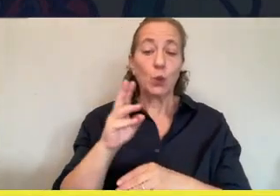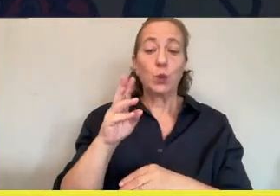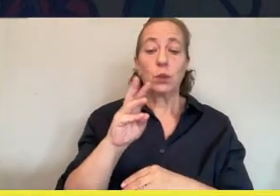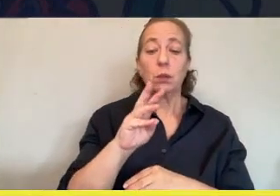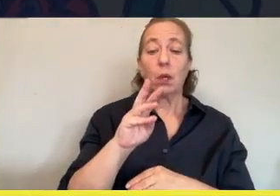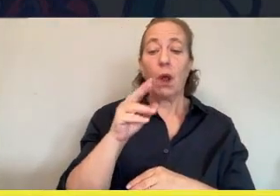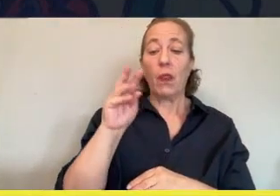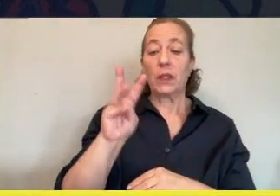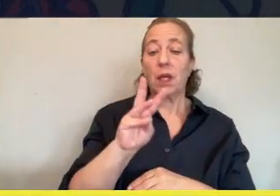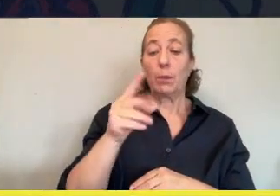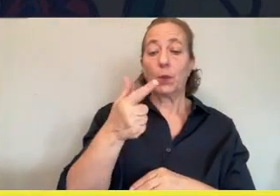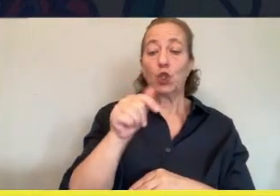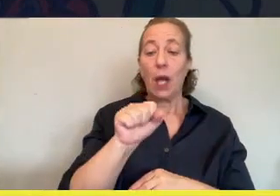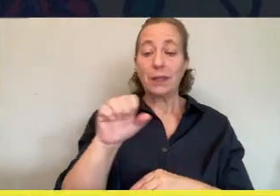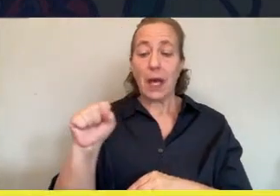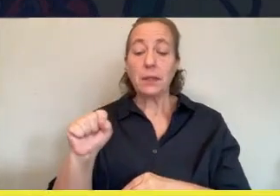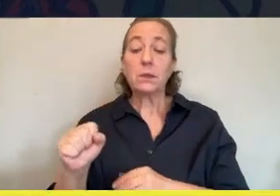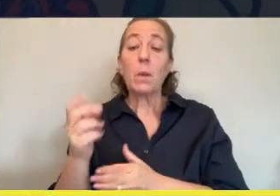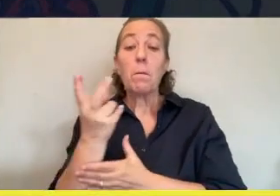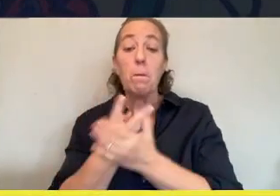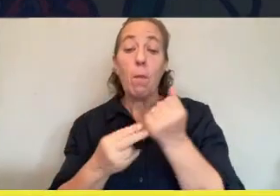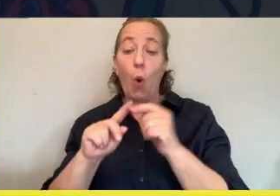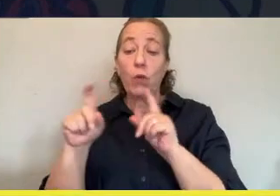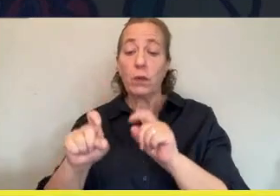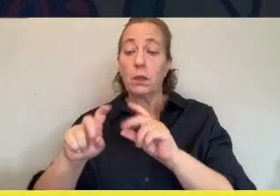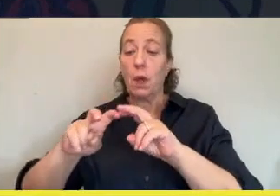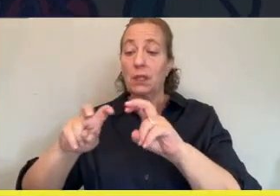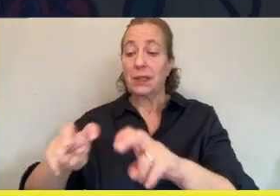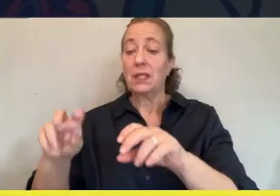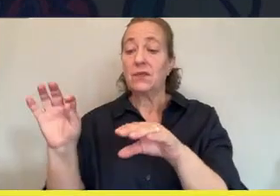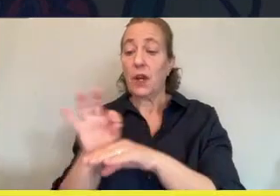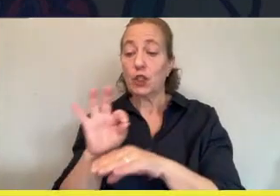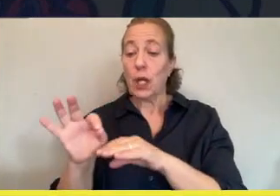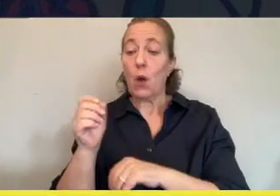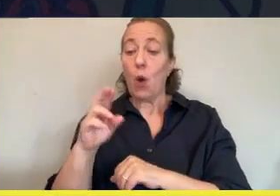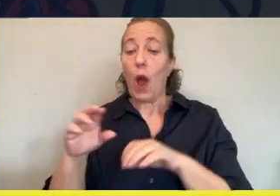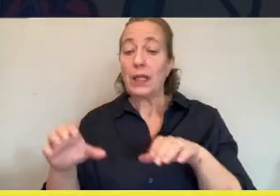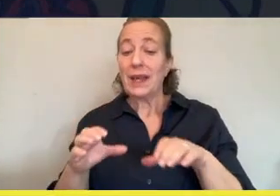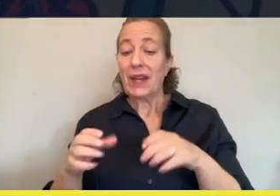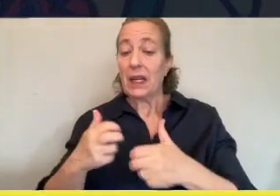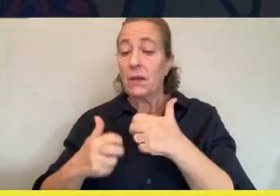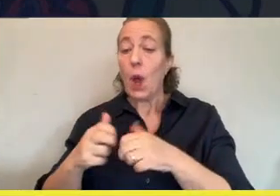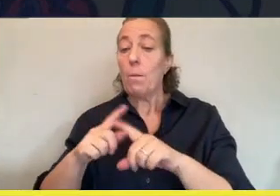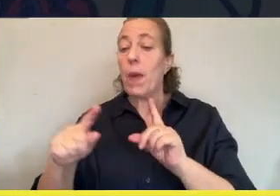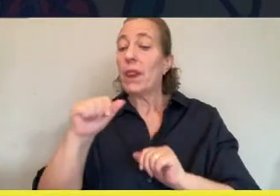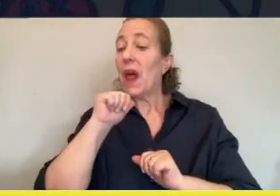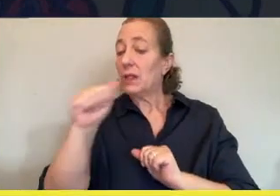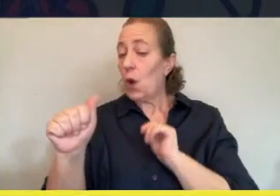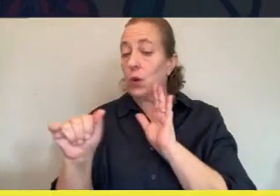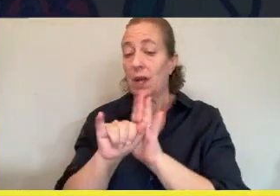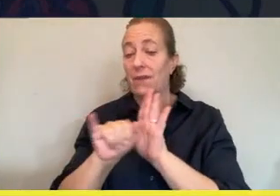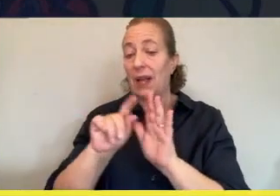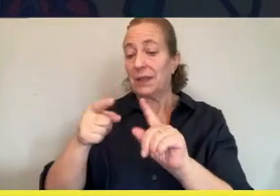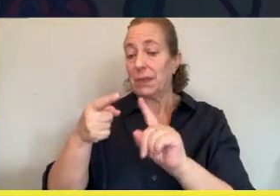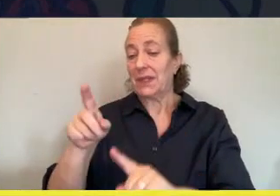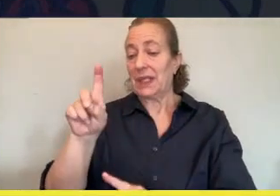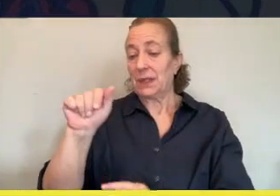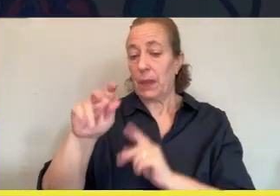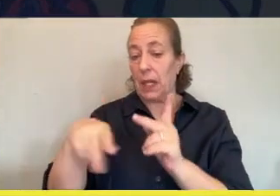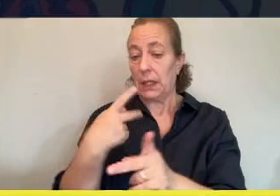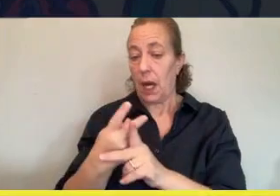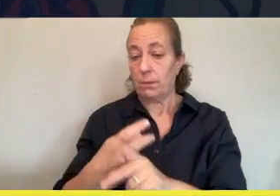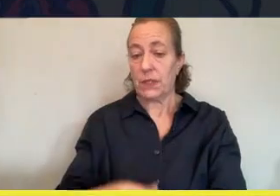WGSS. Both of these question sets assess functional or activity difficulties, but do not identify specific disability